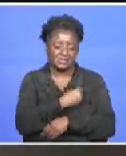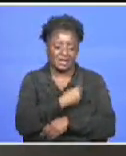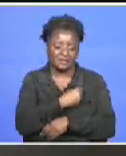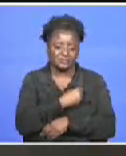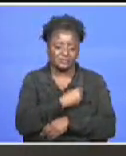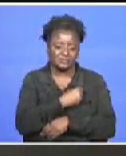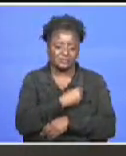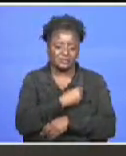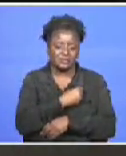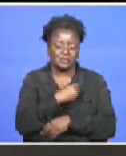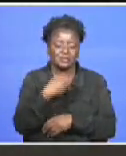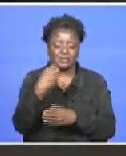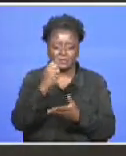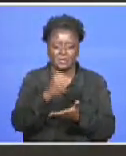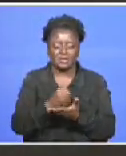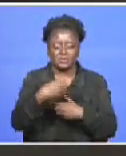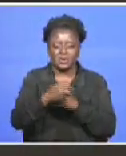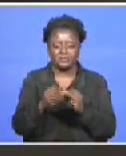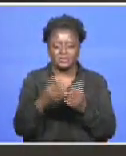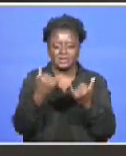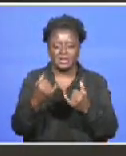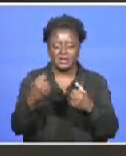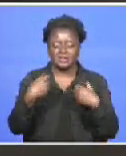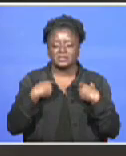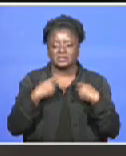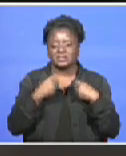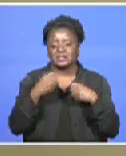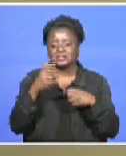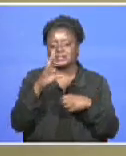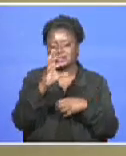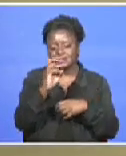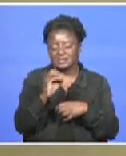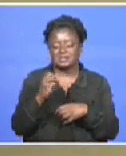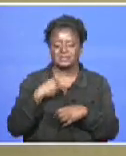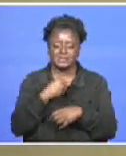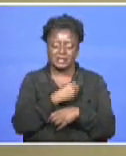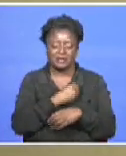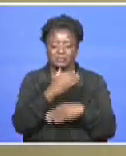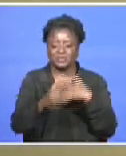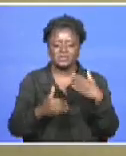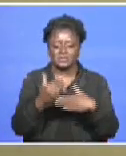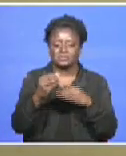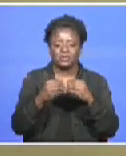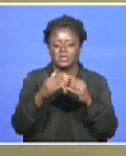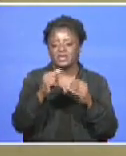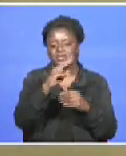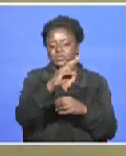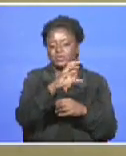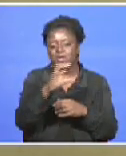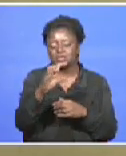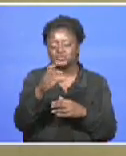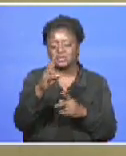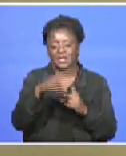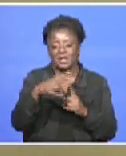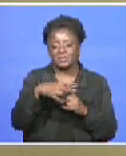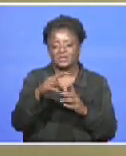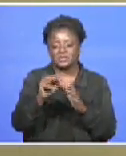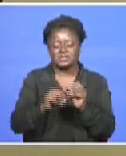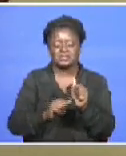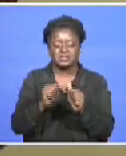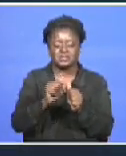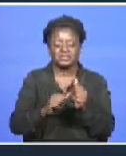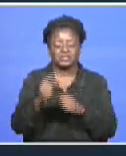The Passport Office currently employs 60 persons and processes over 200 applications daily. And very soon, with just a click of a